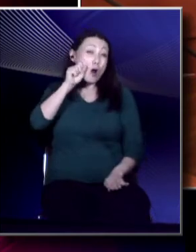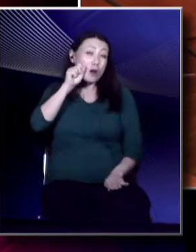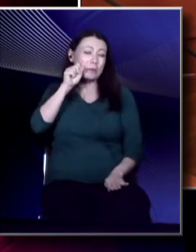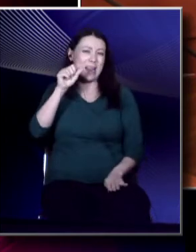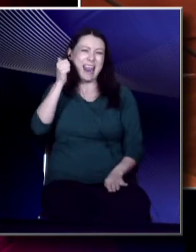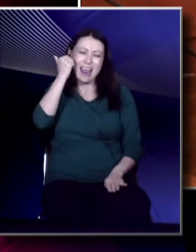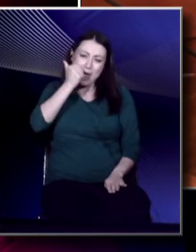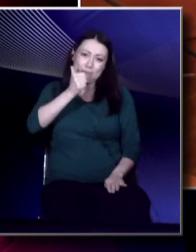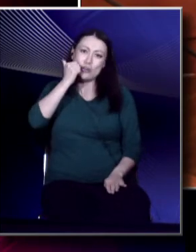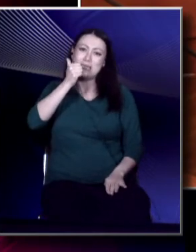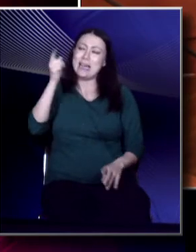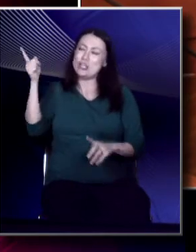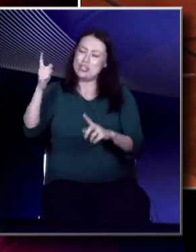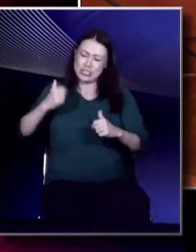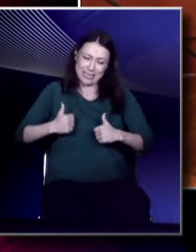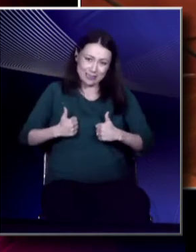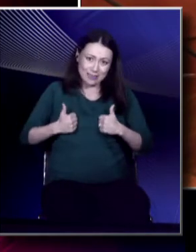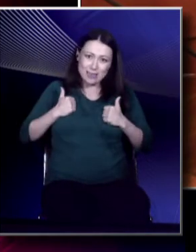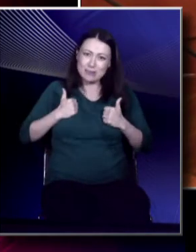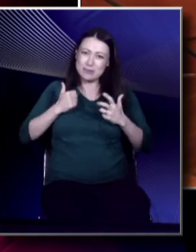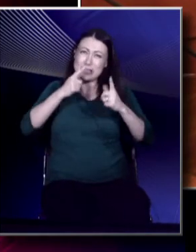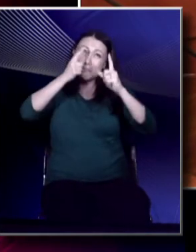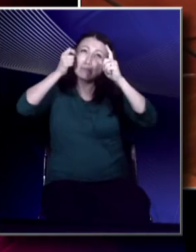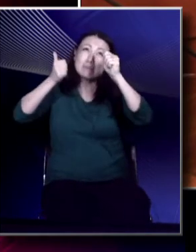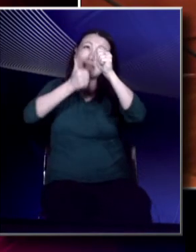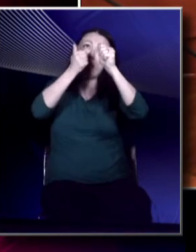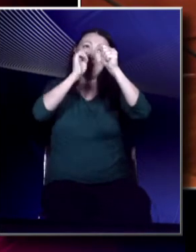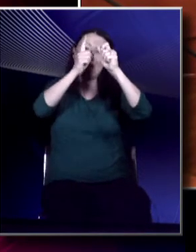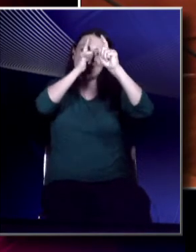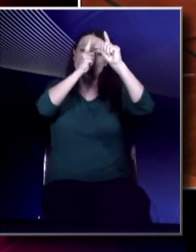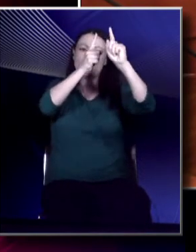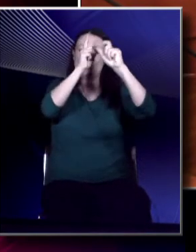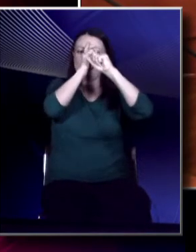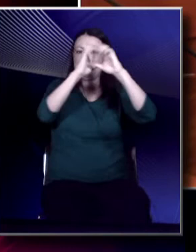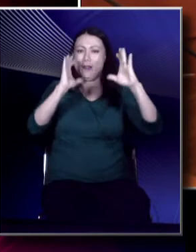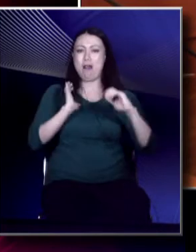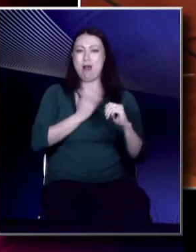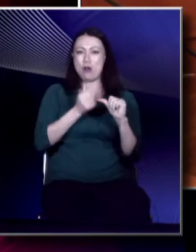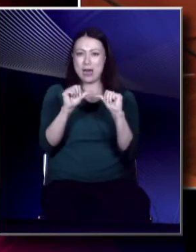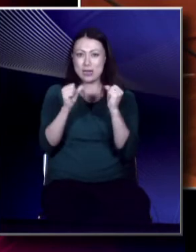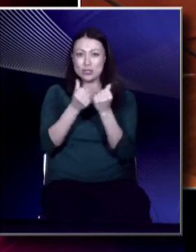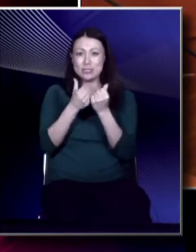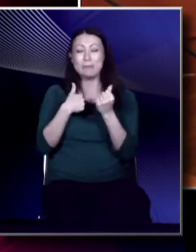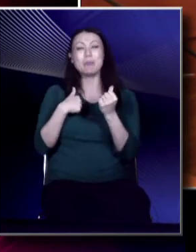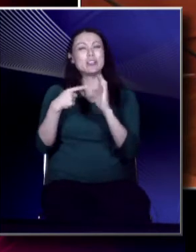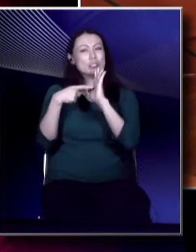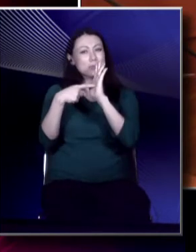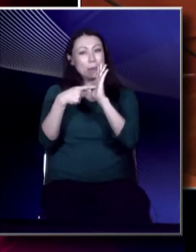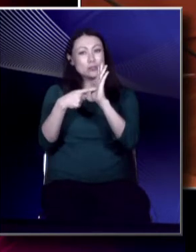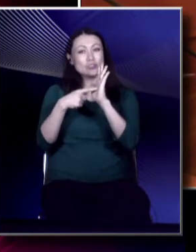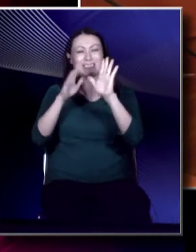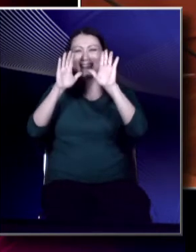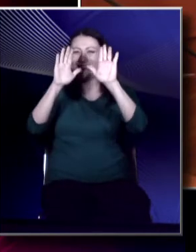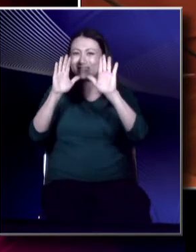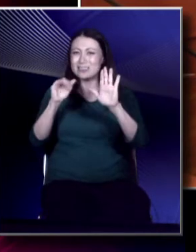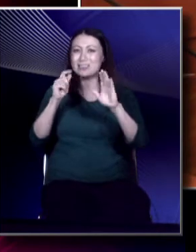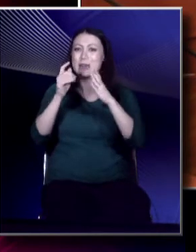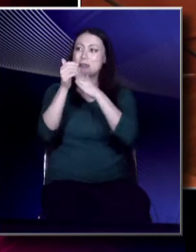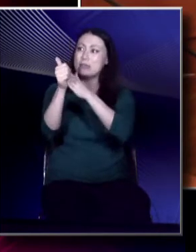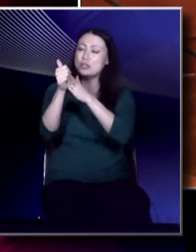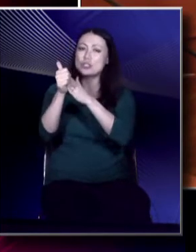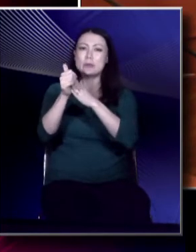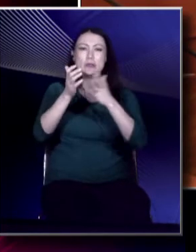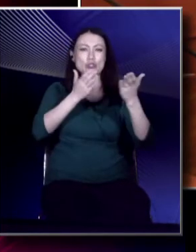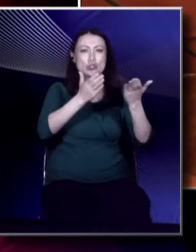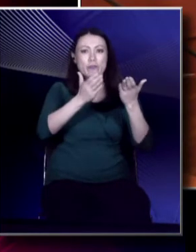the vision and mission of our agency. She demonstrates excellence in leadership and service, collaboration with